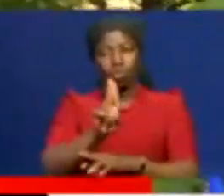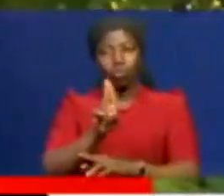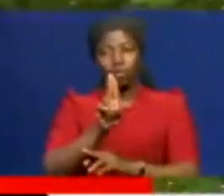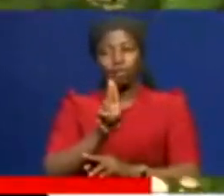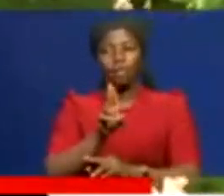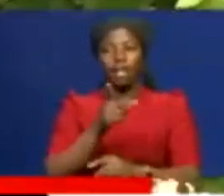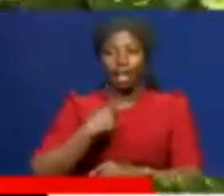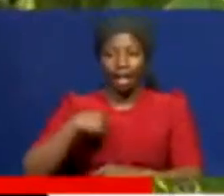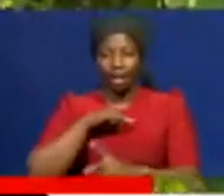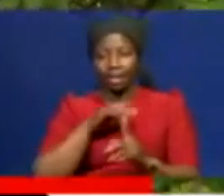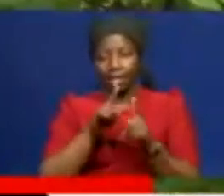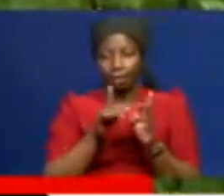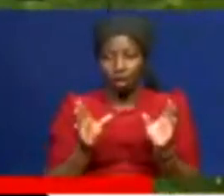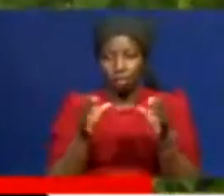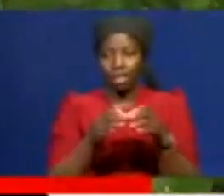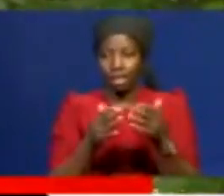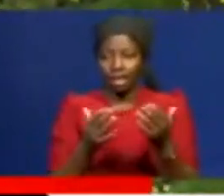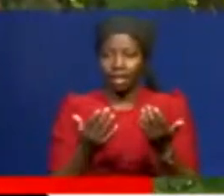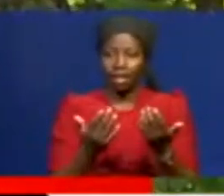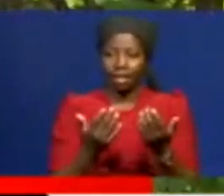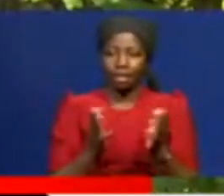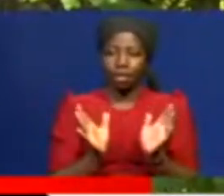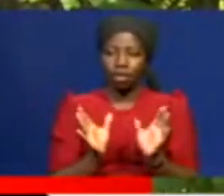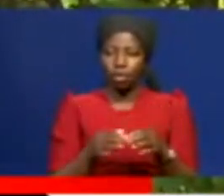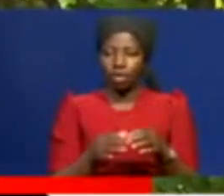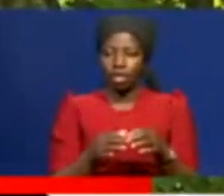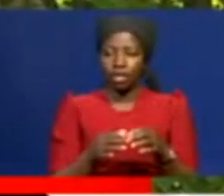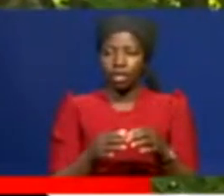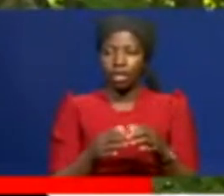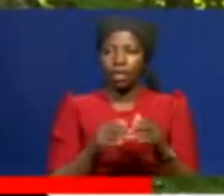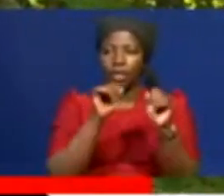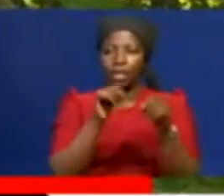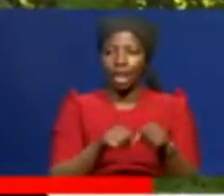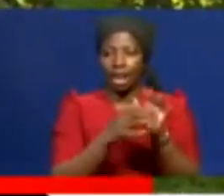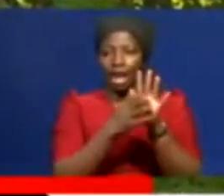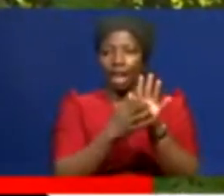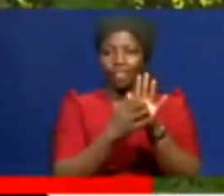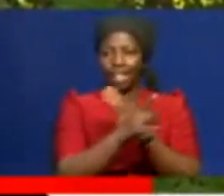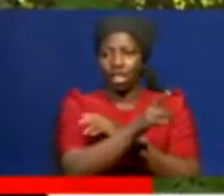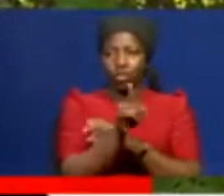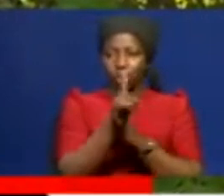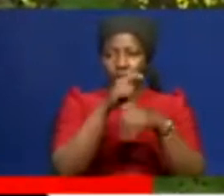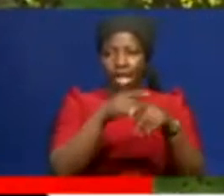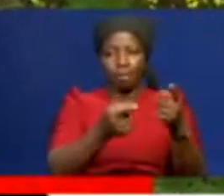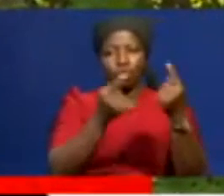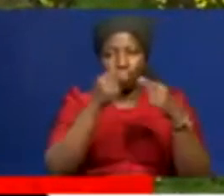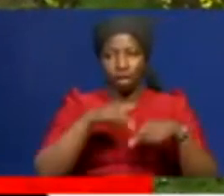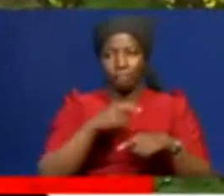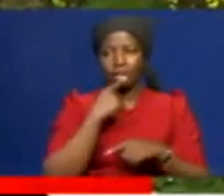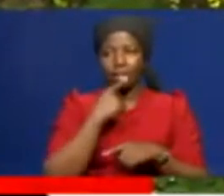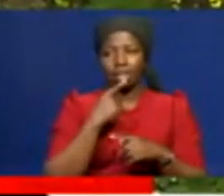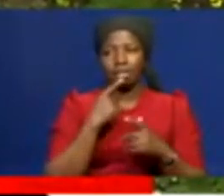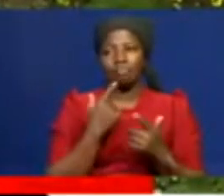We as a community club can also be able to market you guys when you come on board and let's say partner